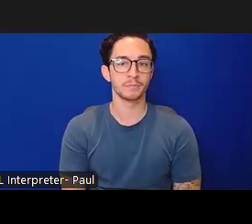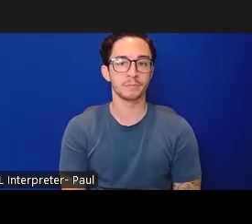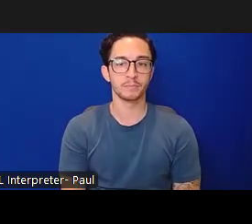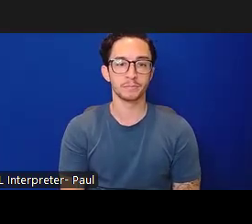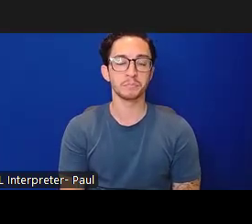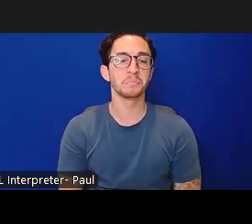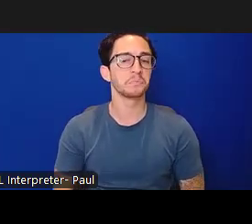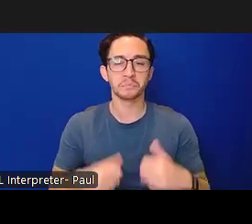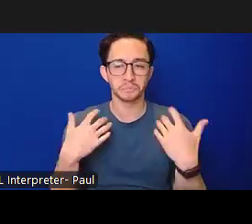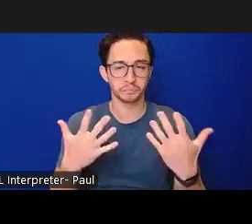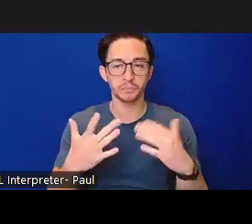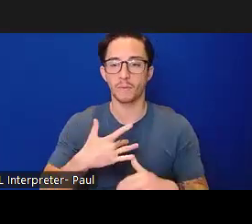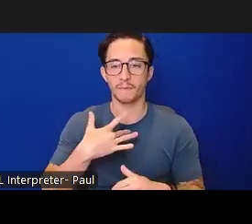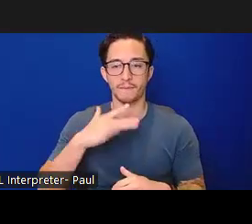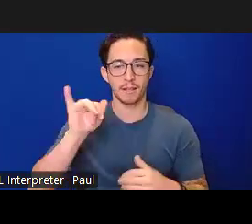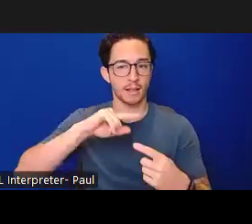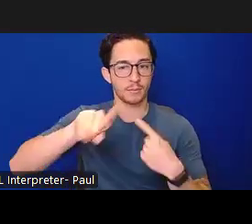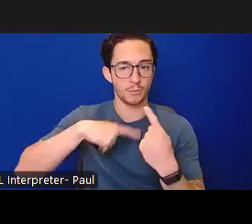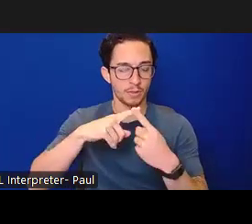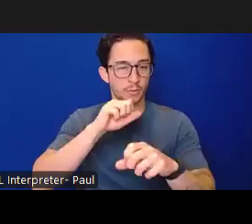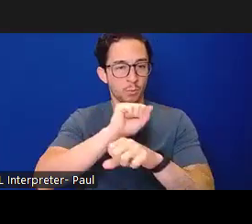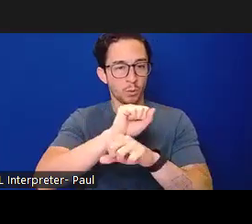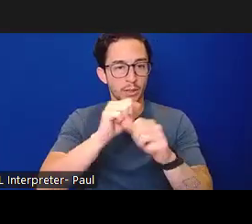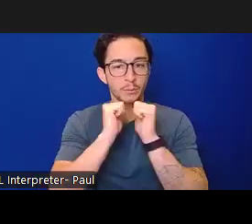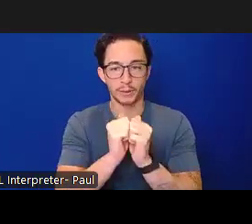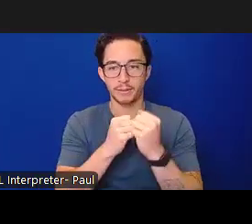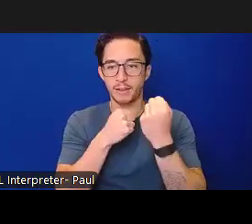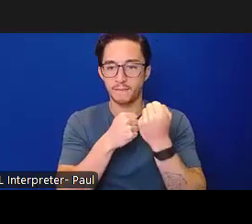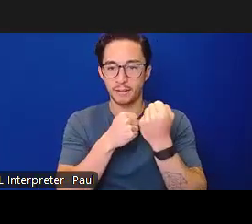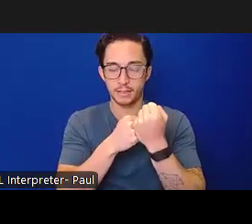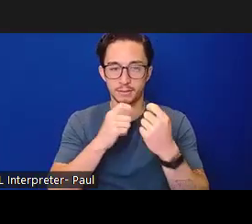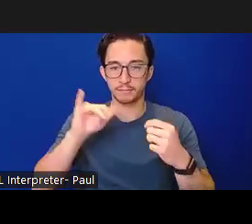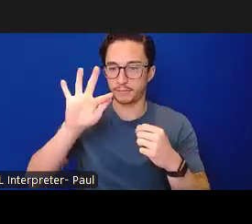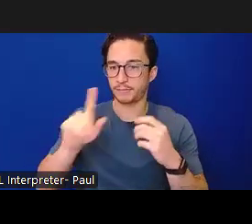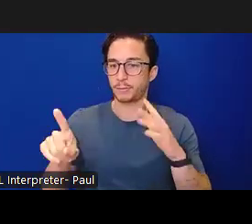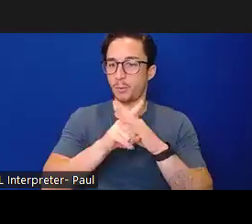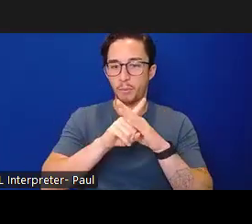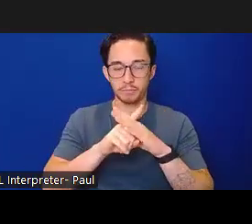So, what does it feel like when they're working with advocates when they show up at your doors?